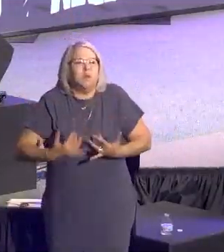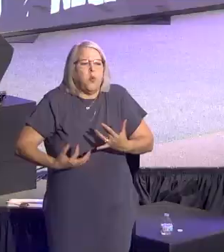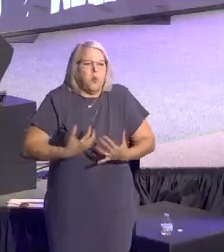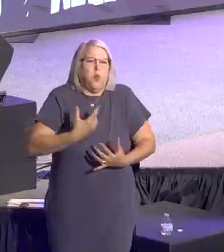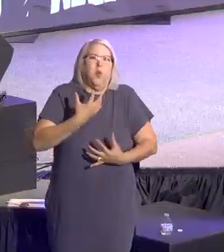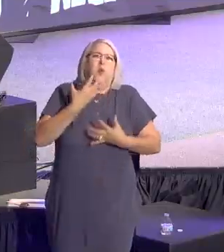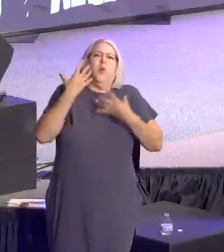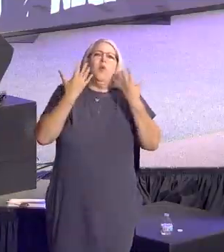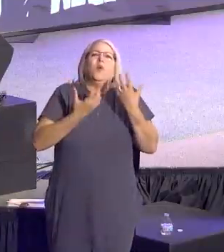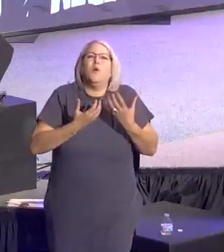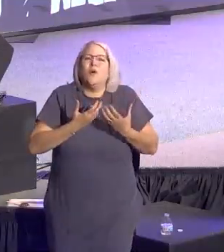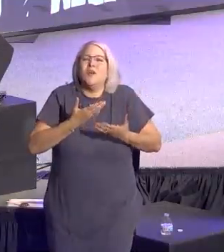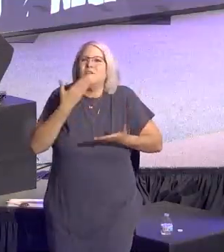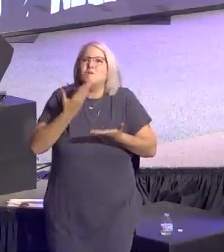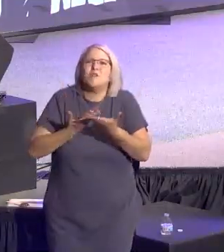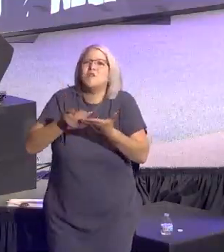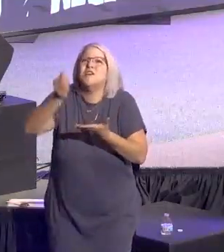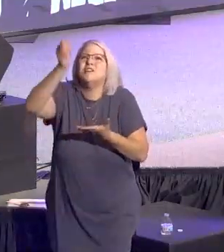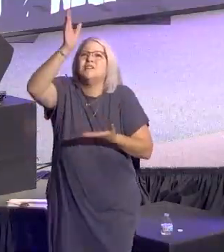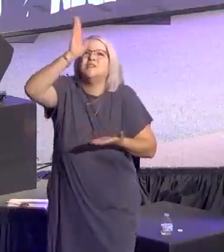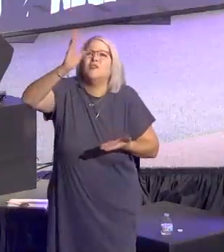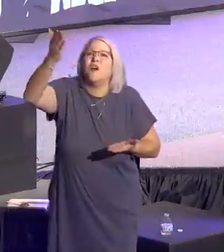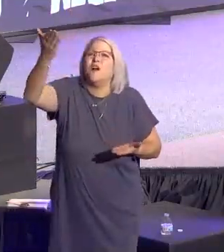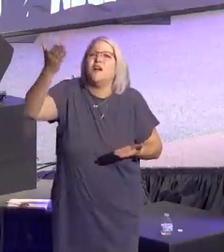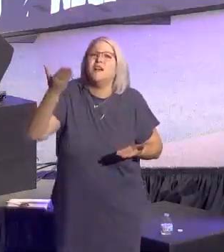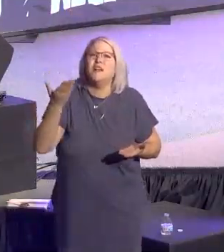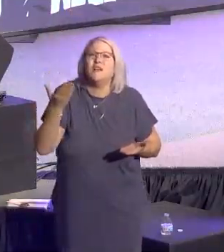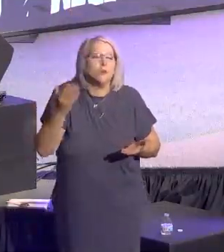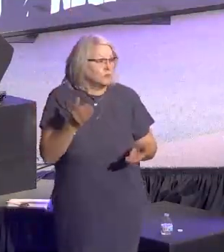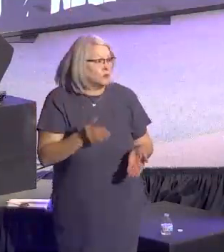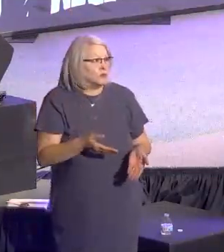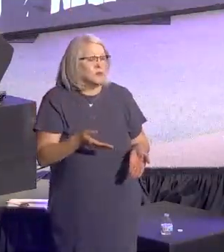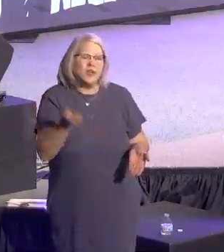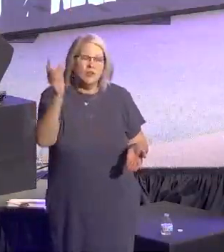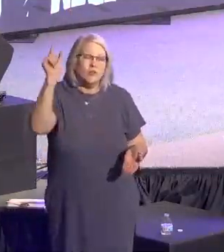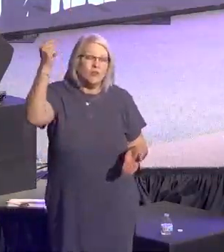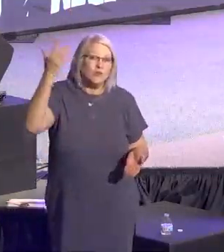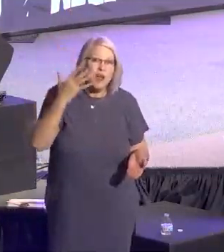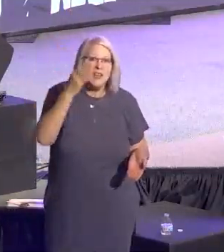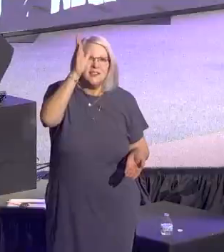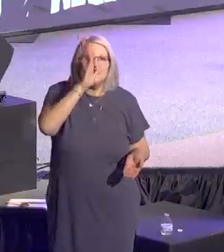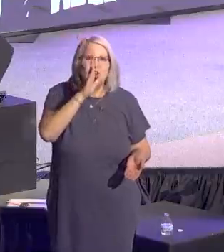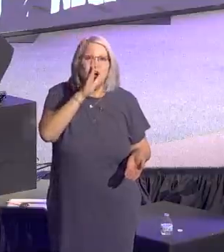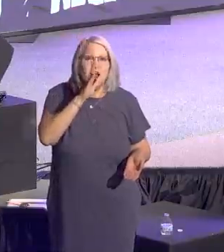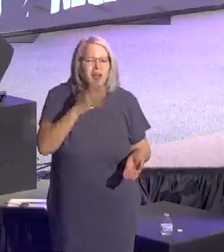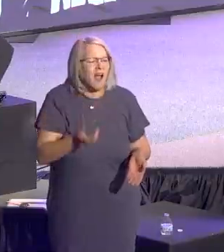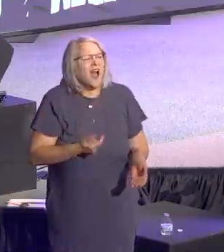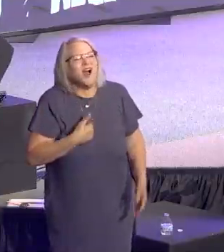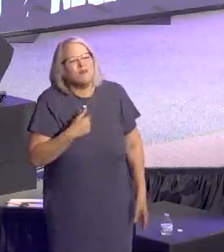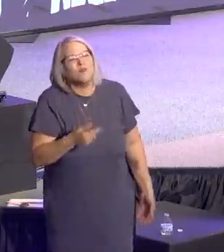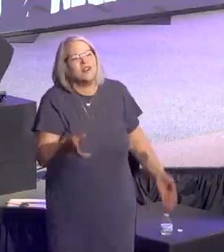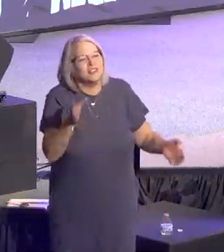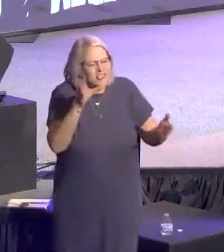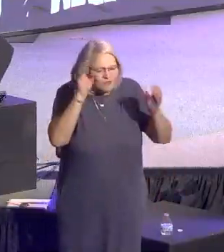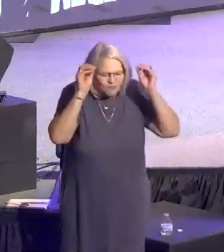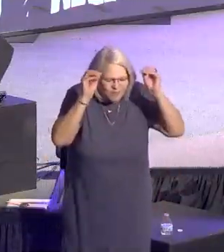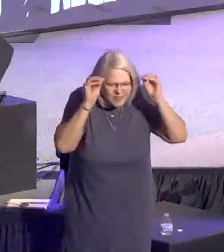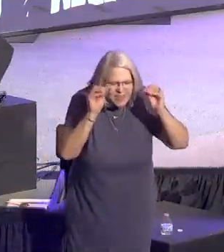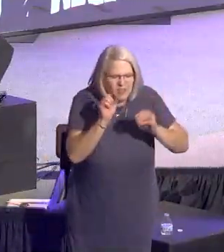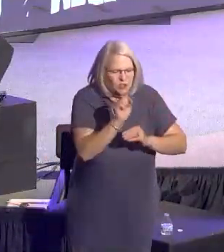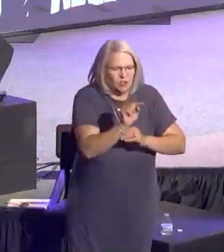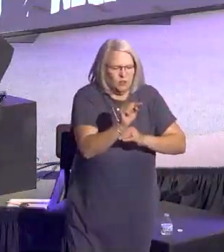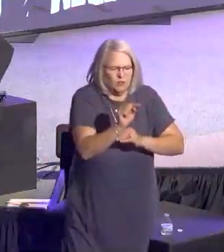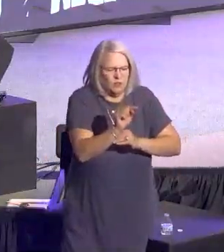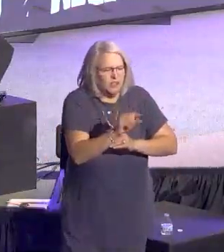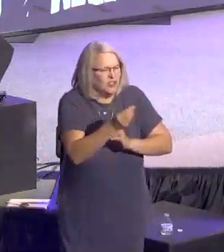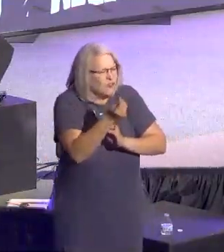it flows from the goodness of our God. We just sang about it, the grace of our God. I want to plumb the depths of that today with you for